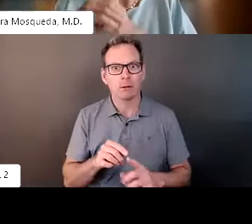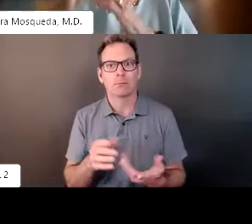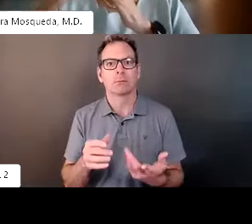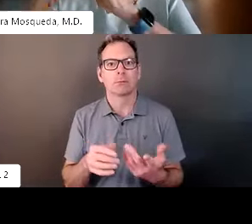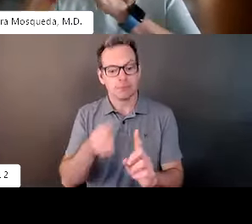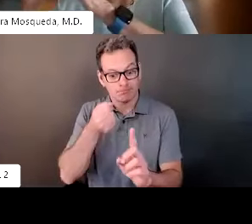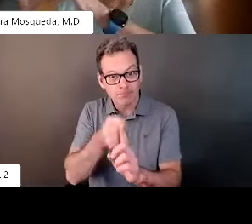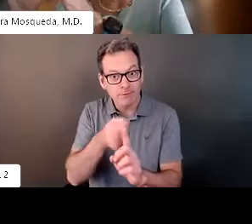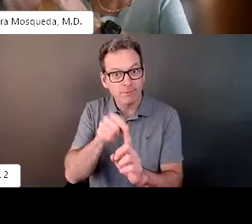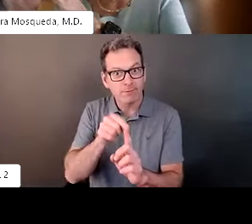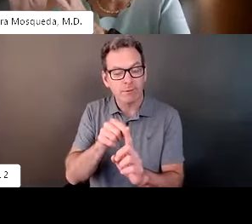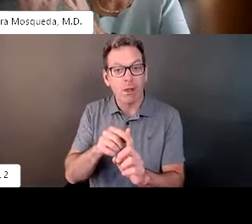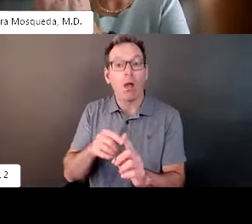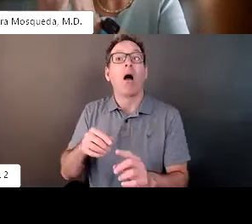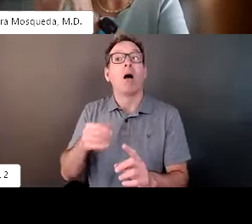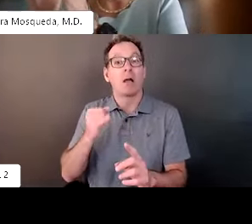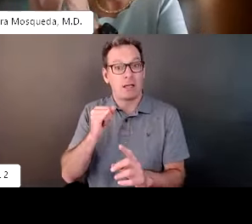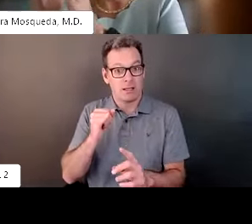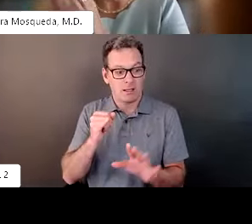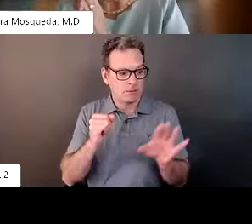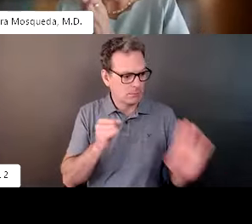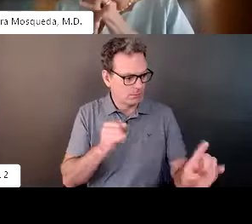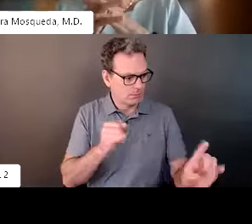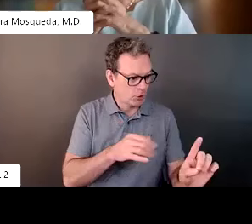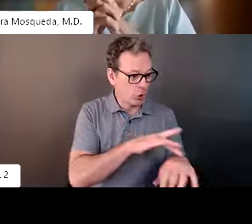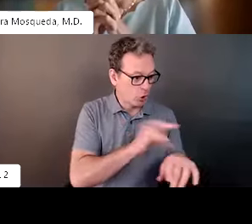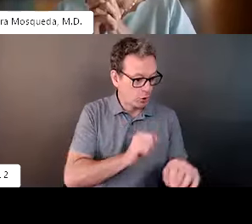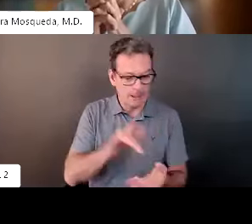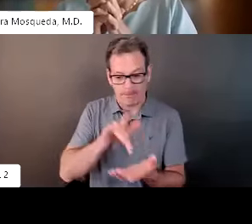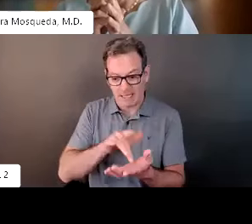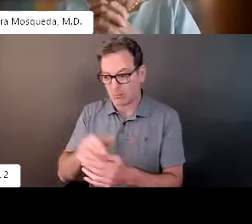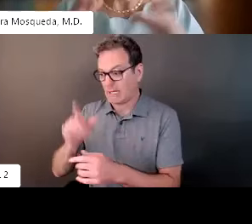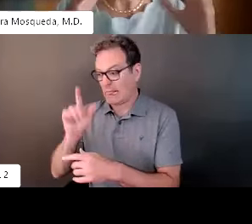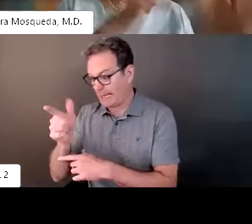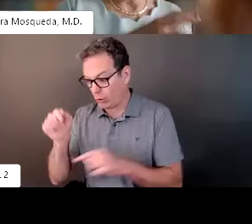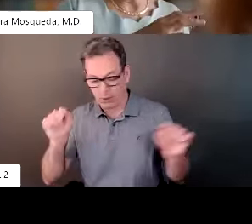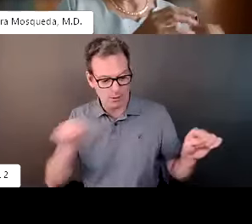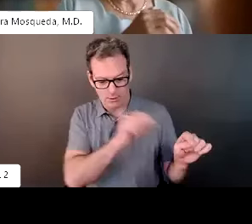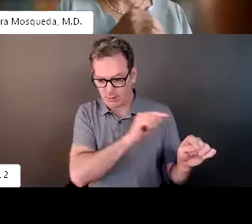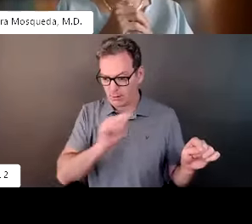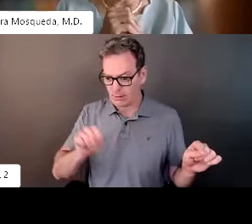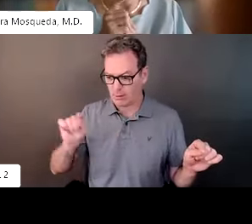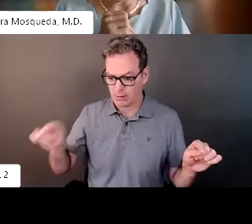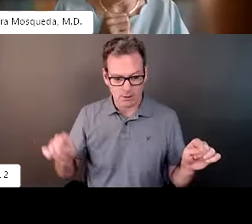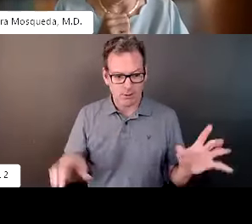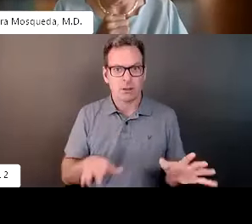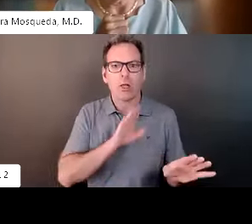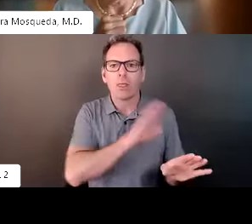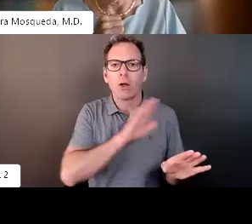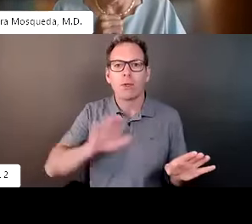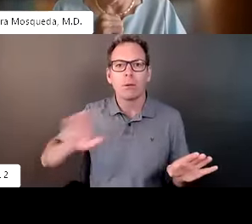has much more to do about the person who's caring for you than it does about your own